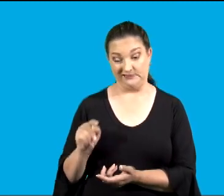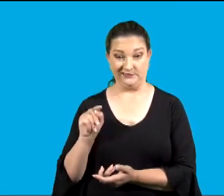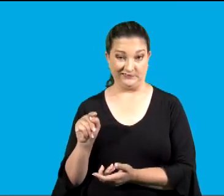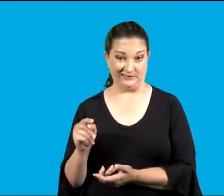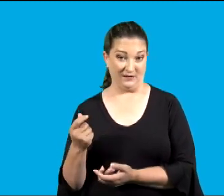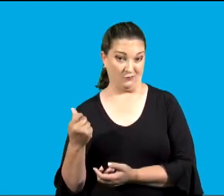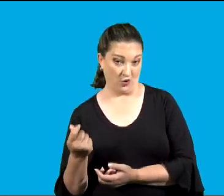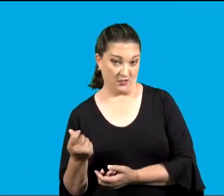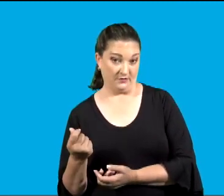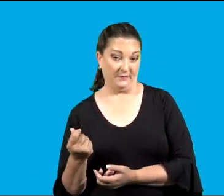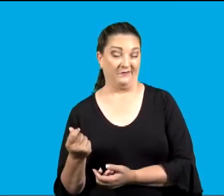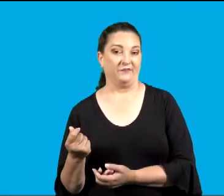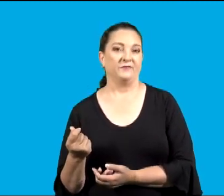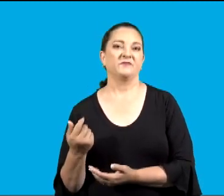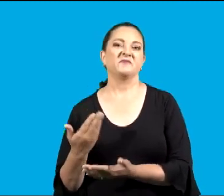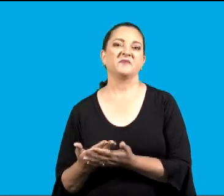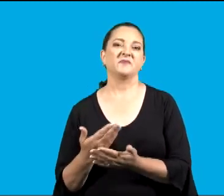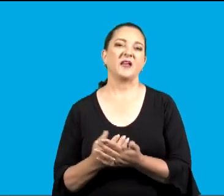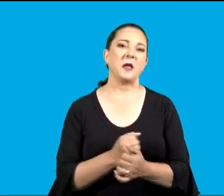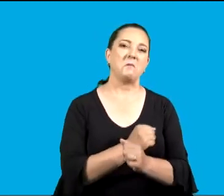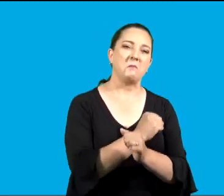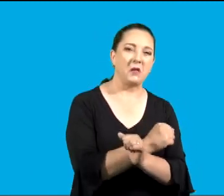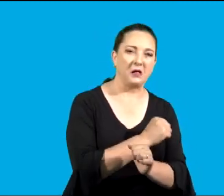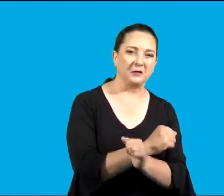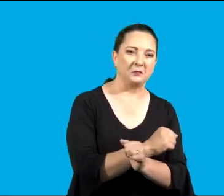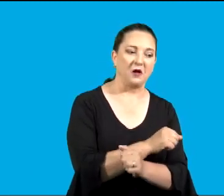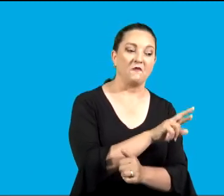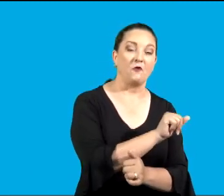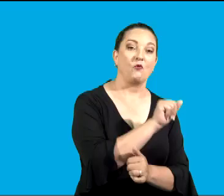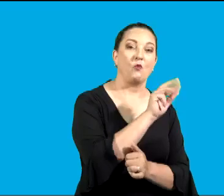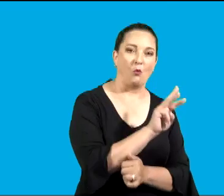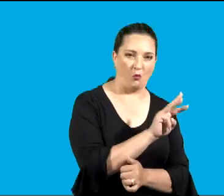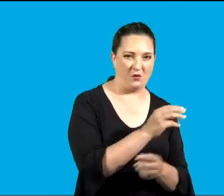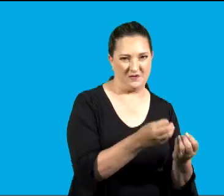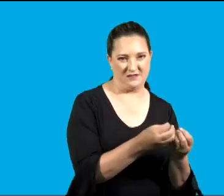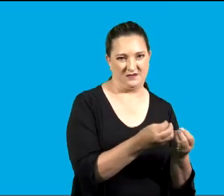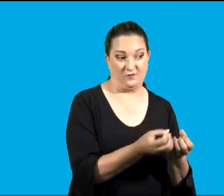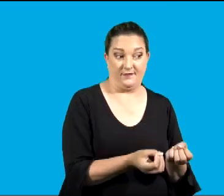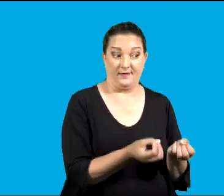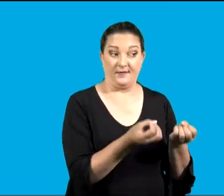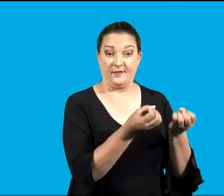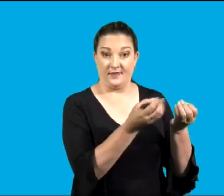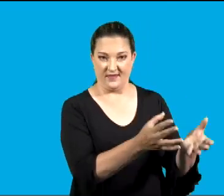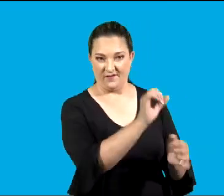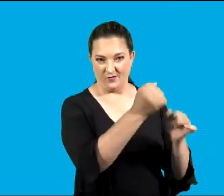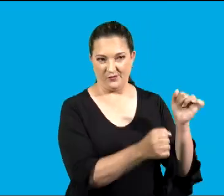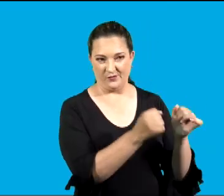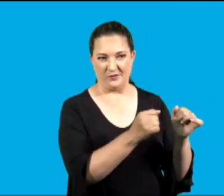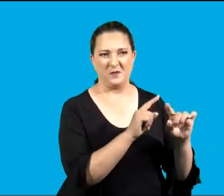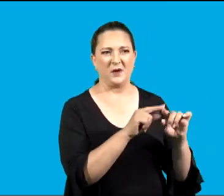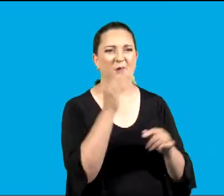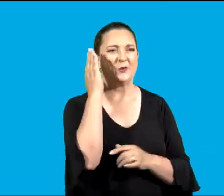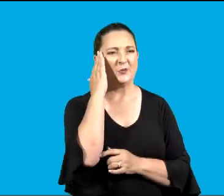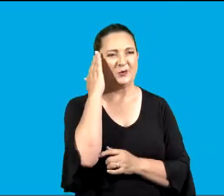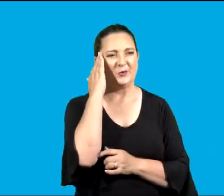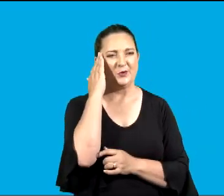to multiply with the raw materials that were issued to the factory. We know that